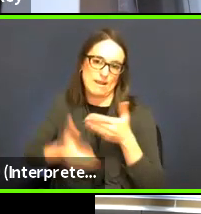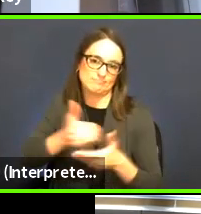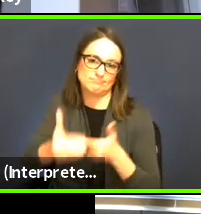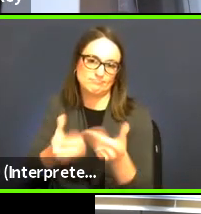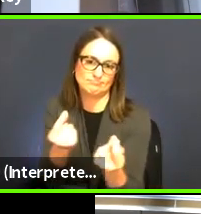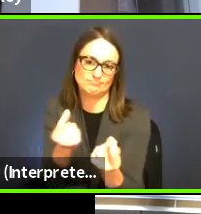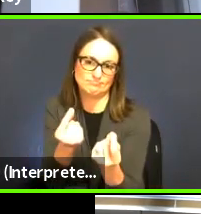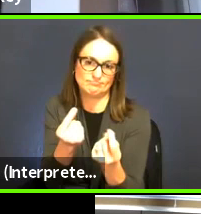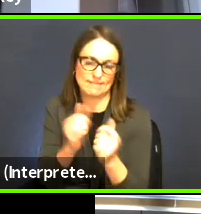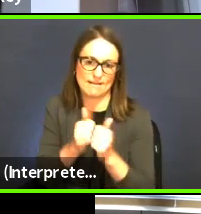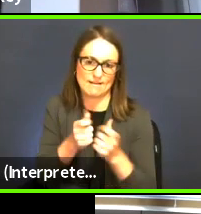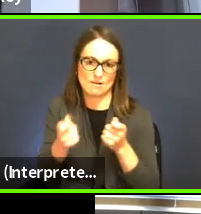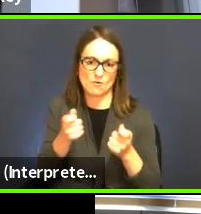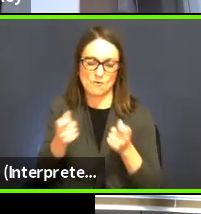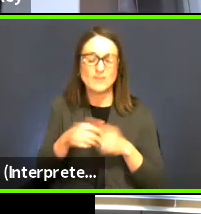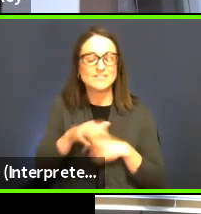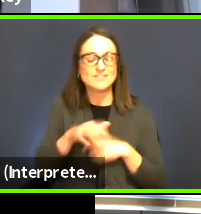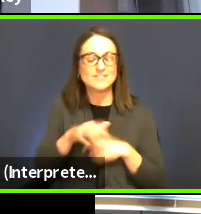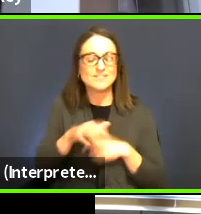It's interesting, as you said.